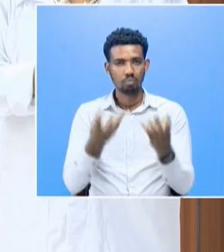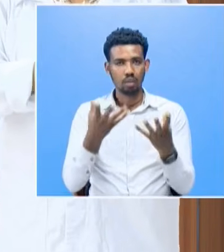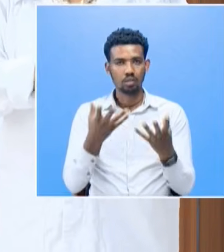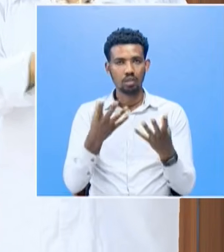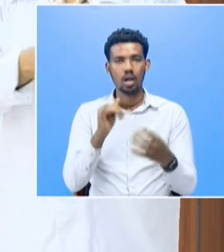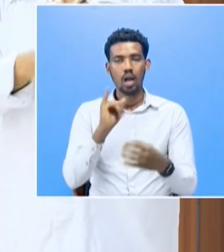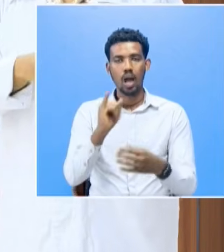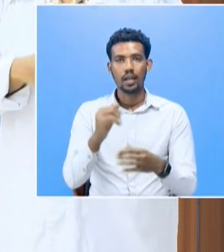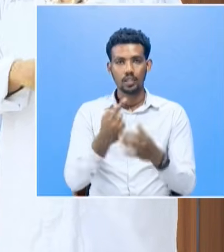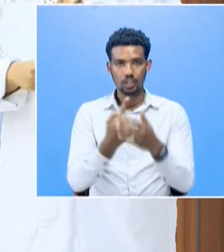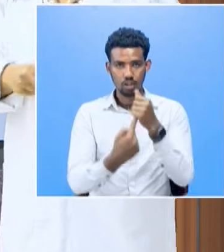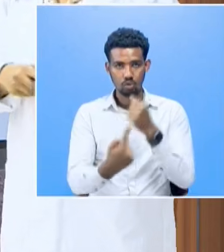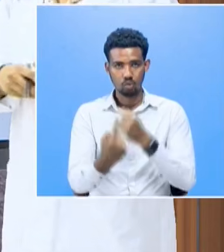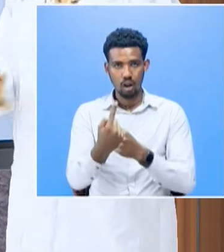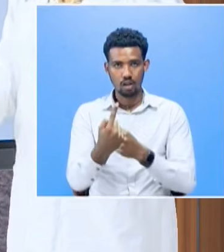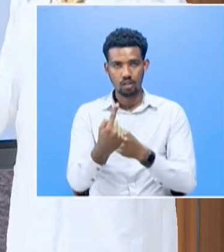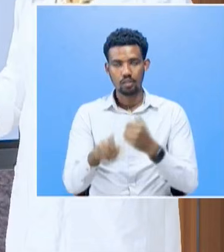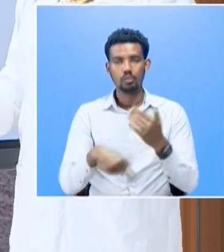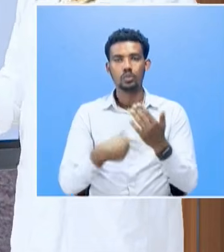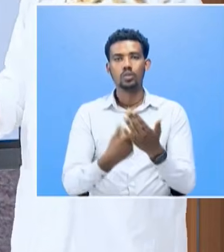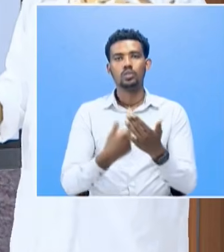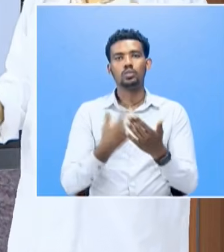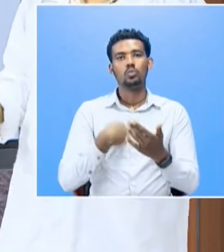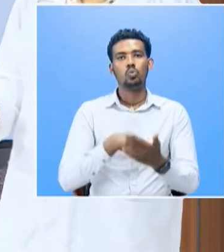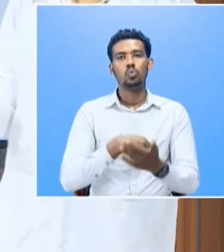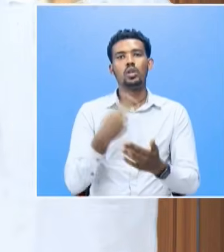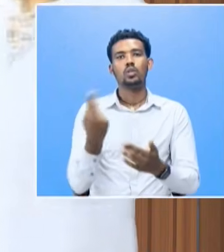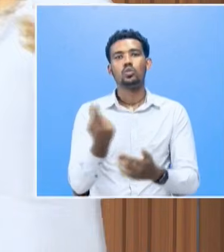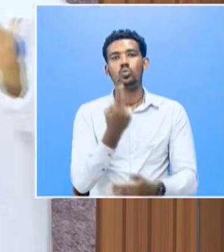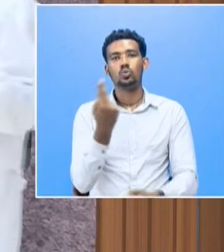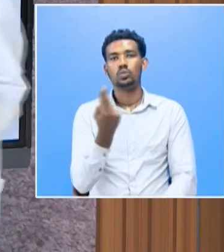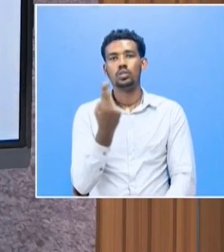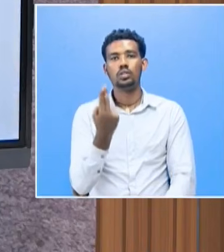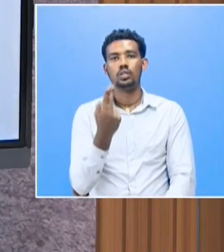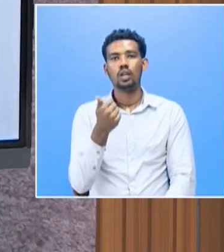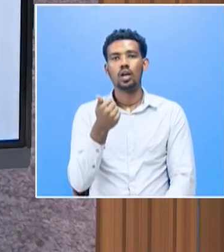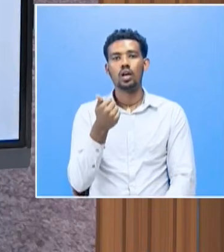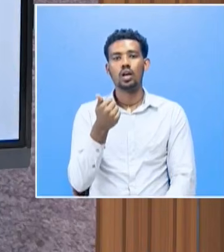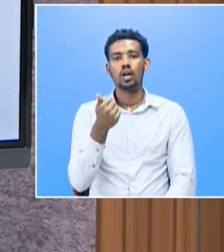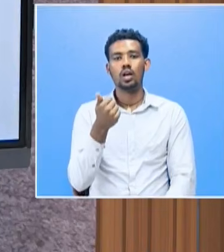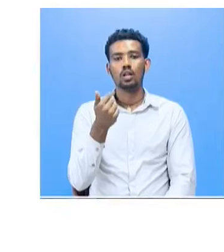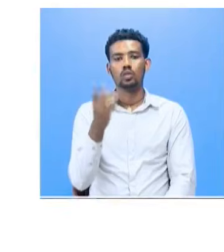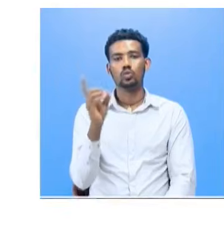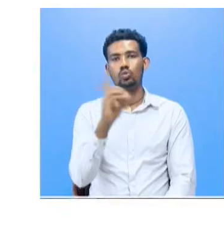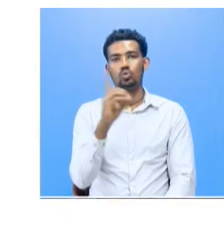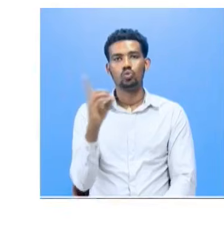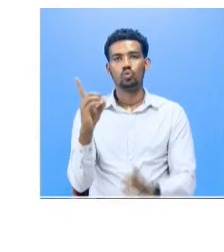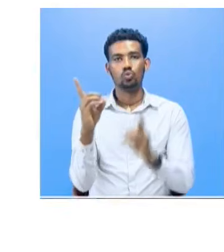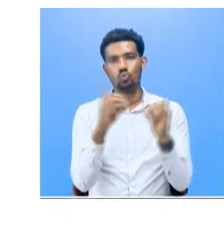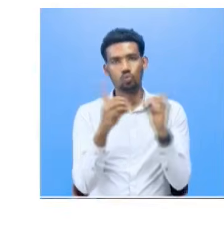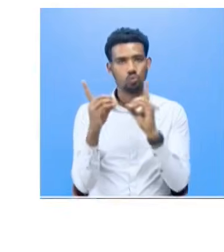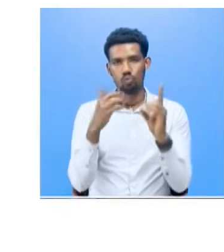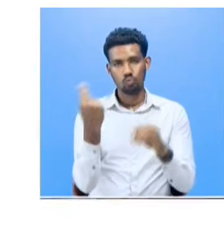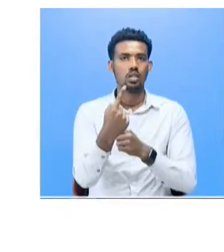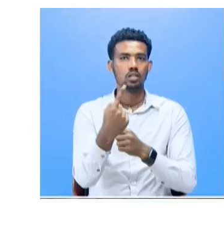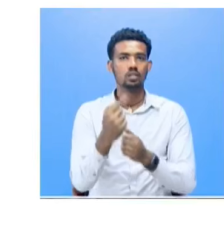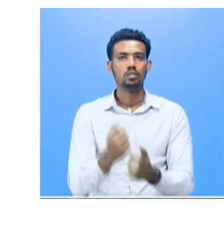singular pronoun, but can use what? Do. I